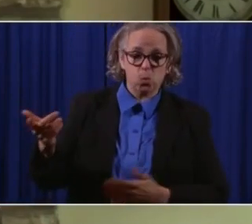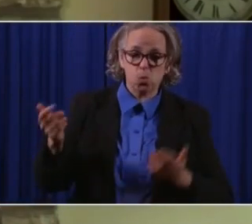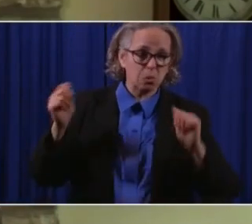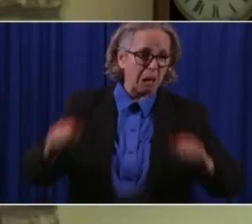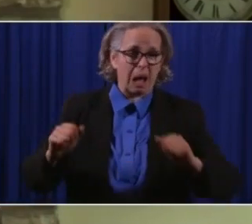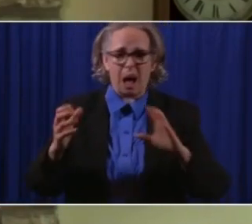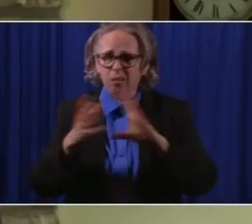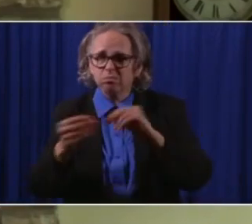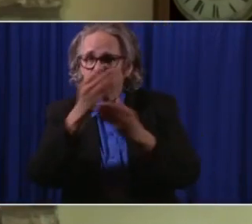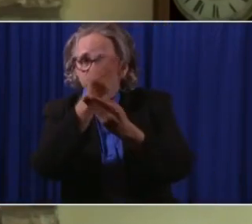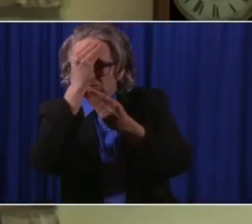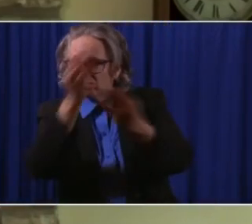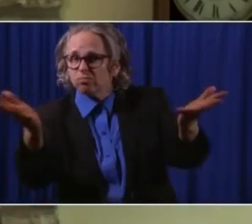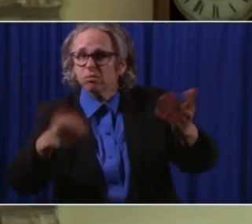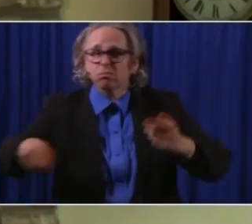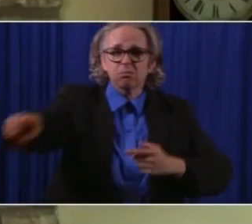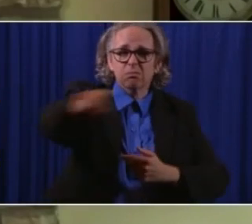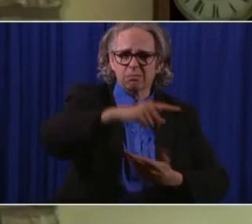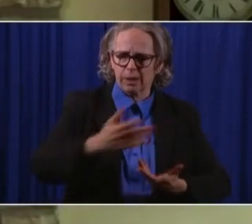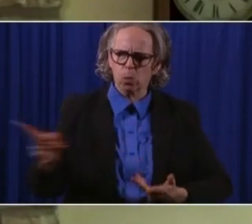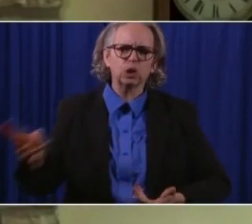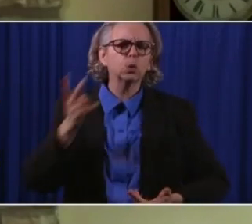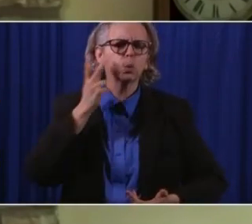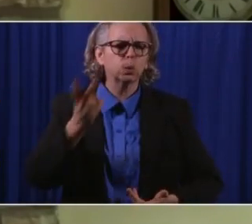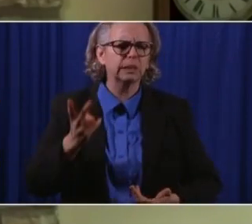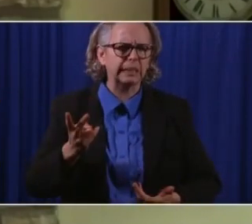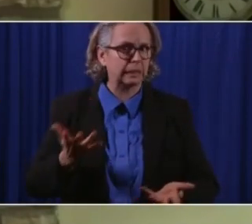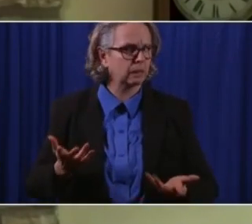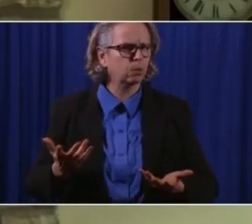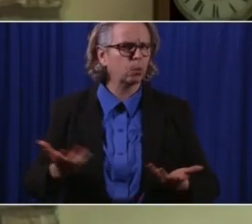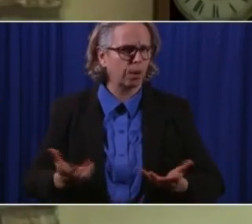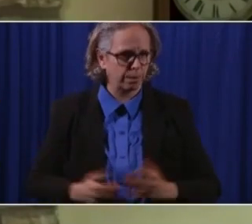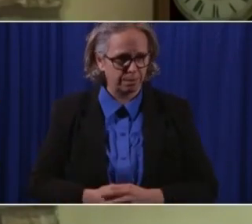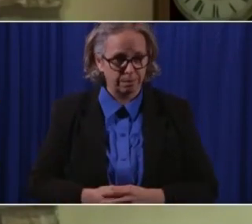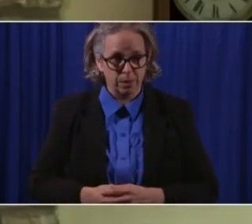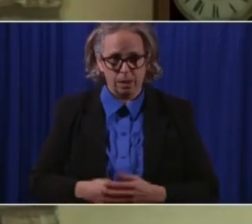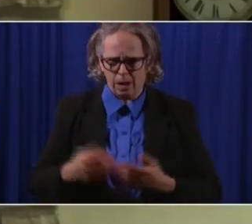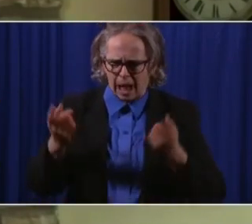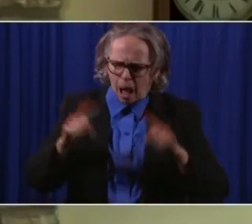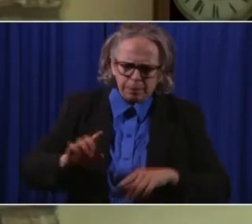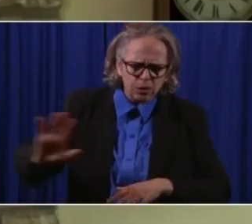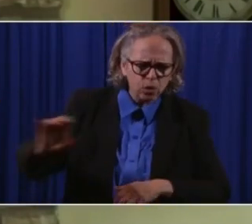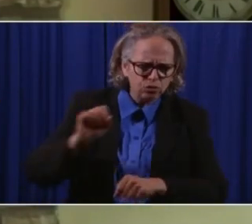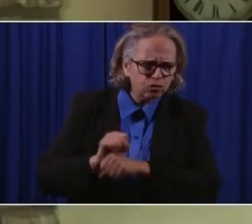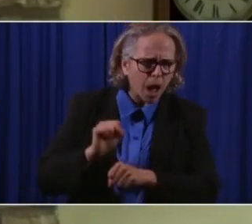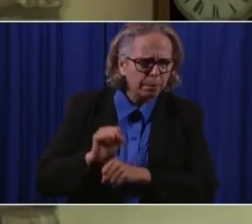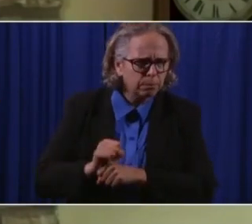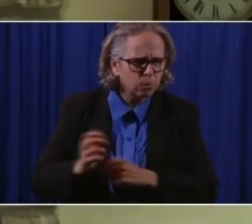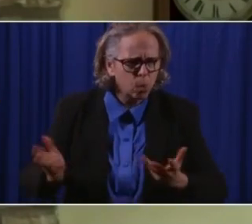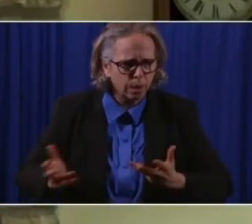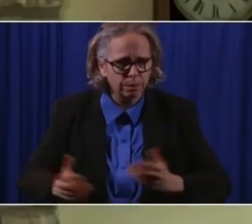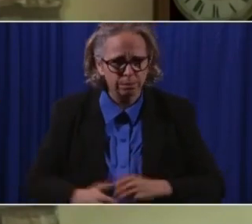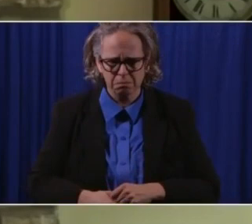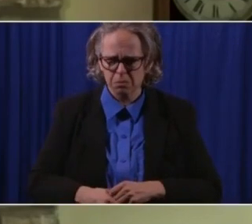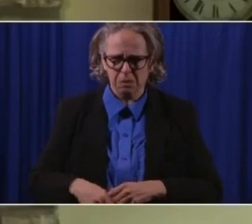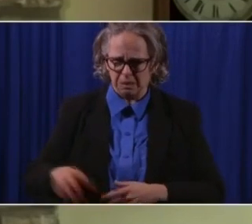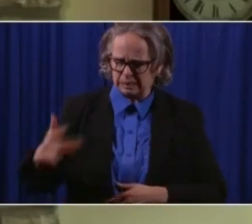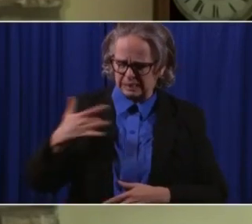things that you have seen at your work at Ohio State in general, and your work with the